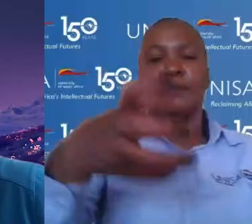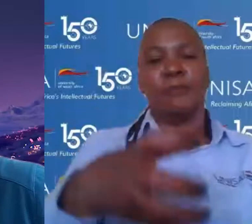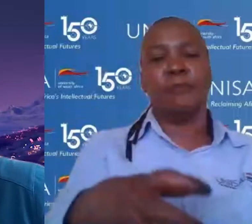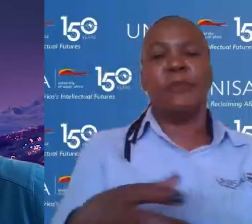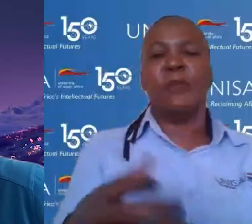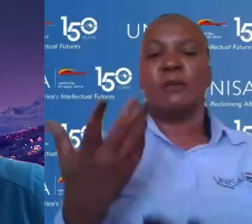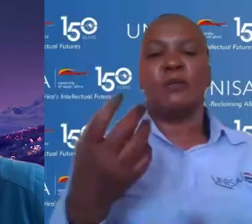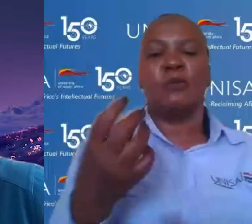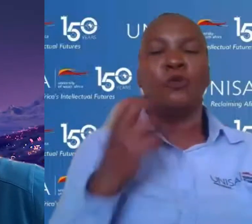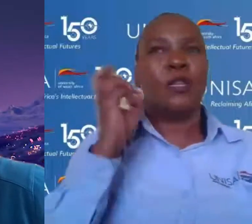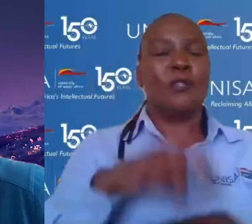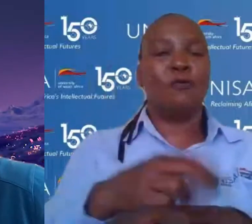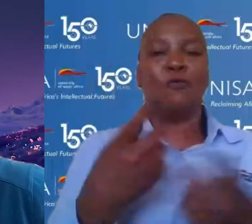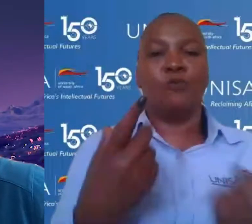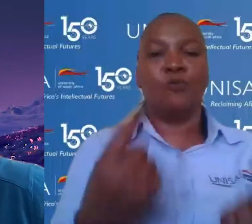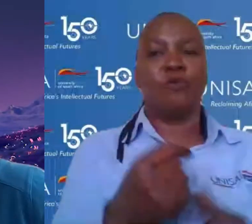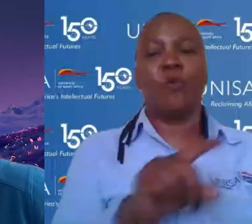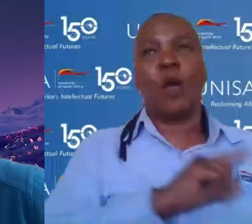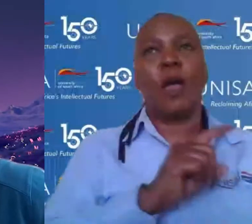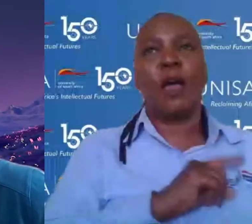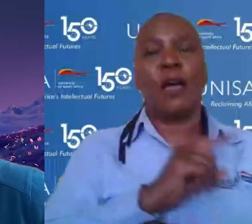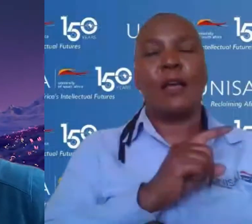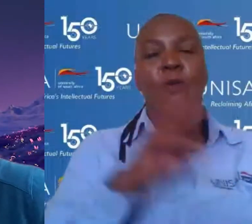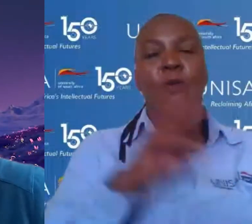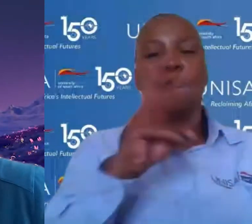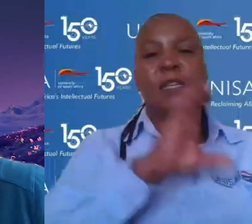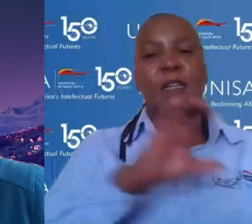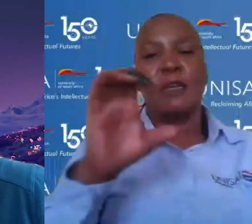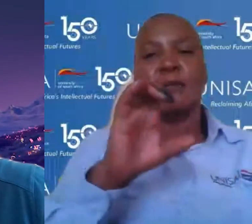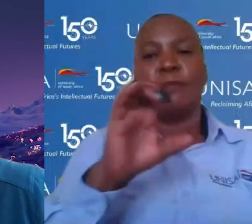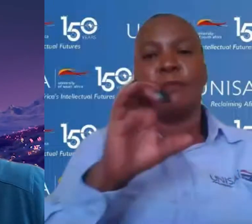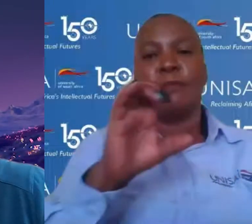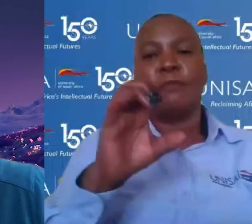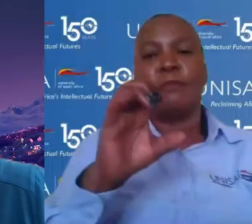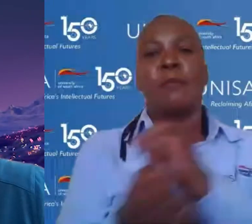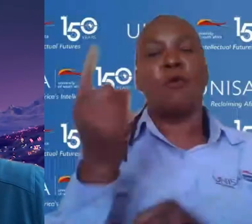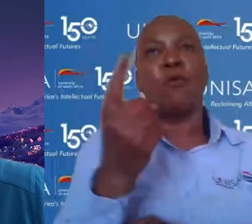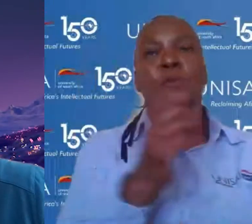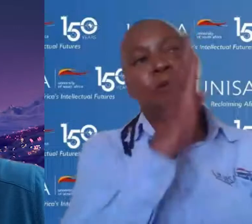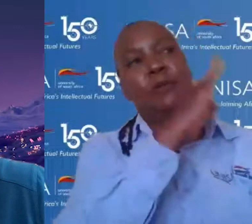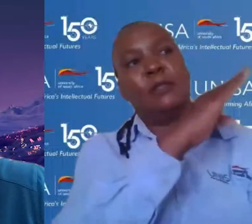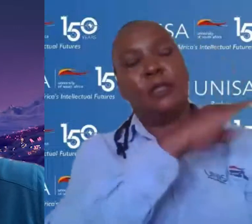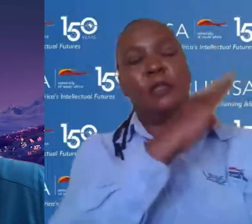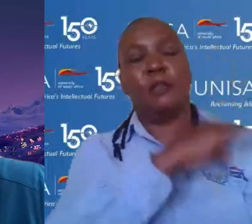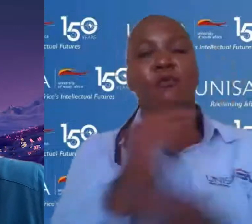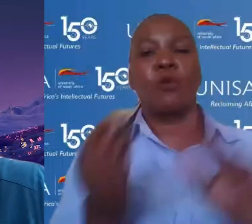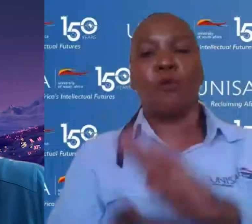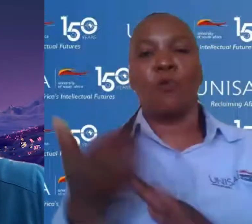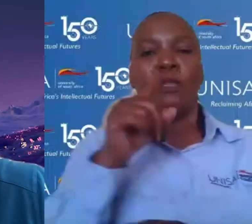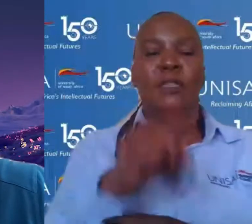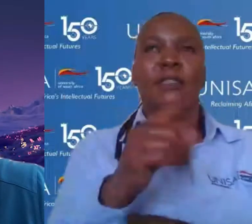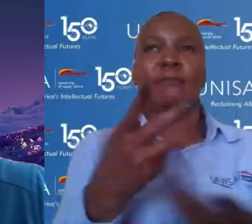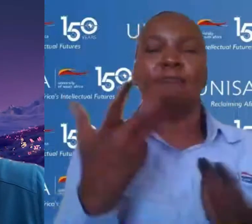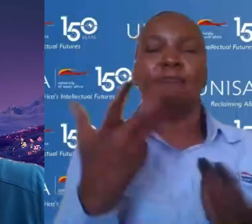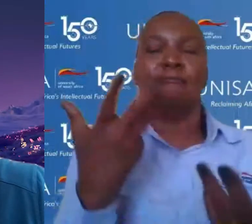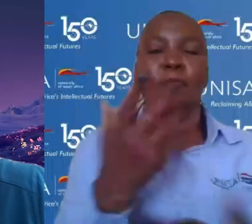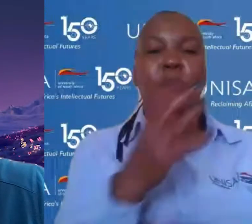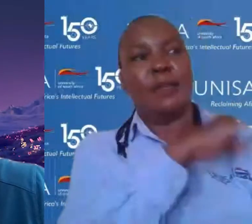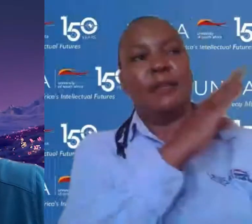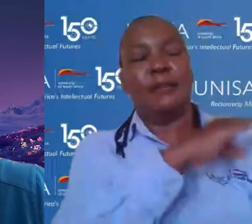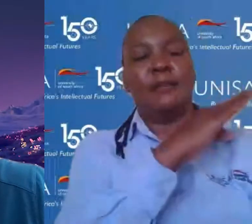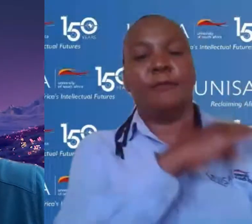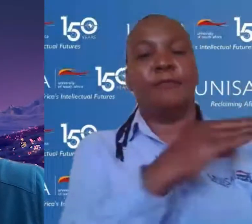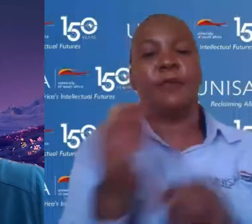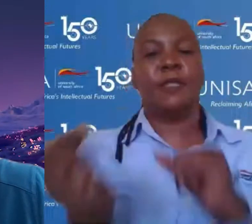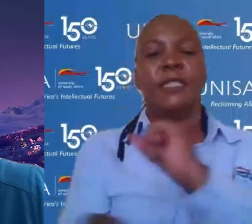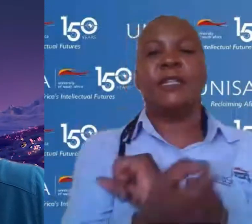the Western Cape session is only in the afternoon. So you can go to the Western Cape and attend the session